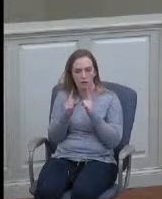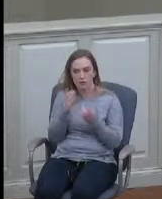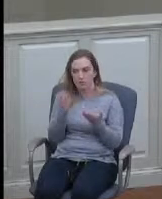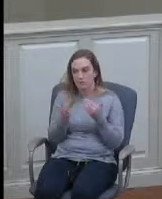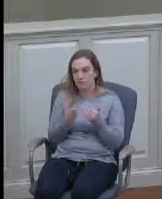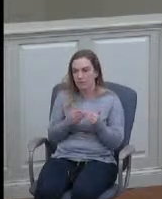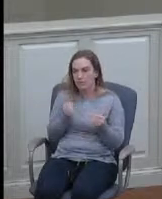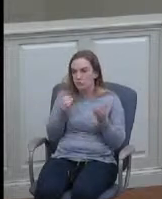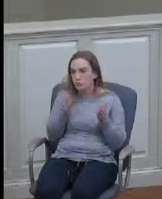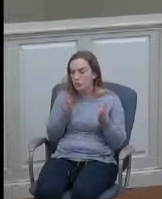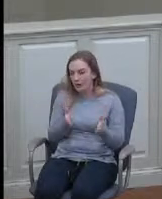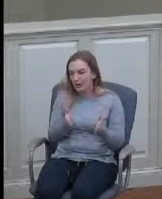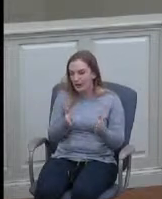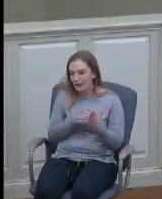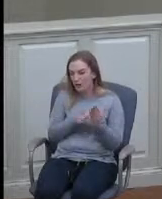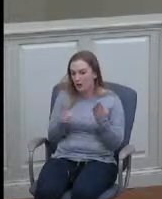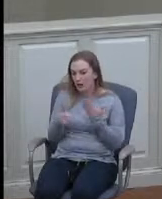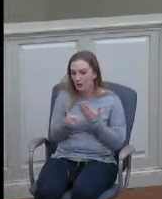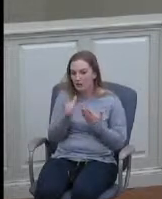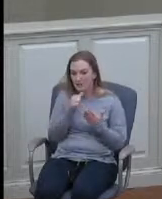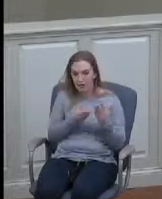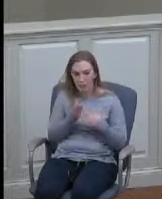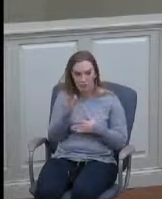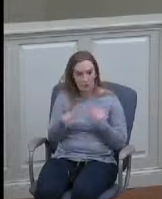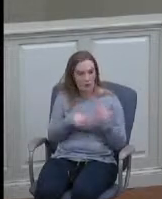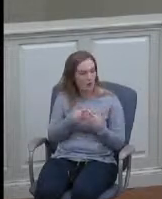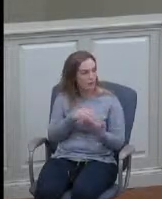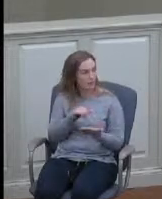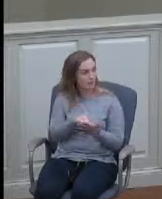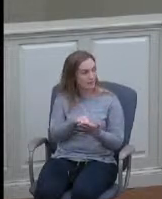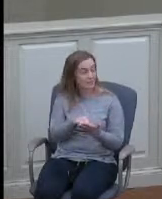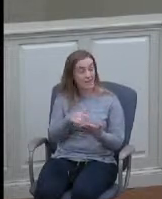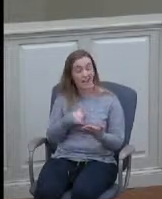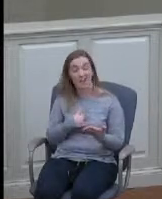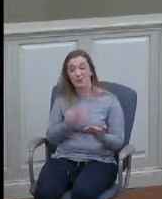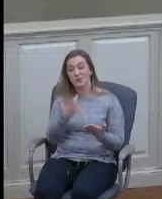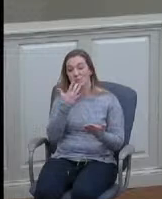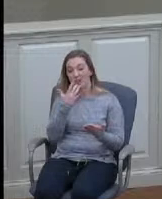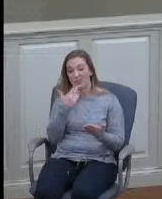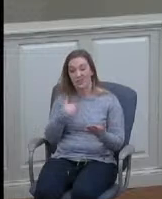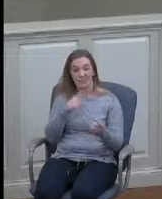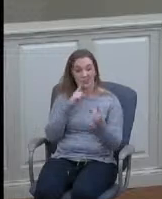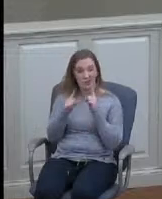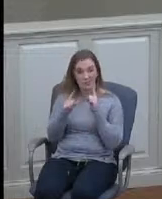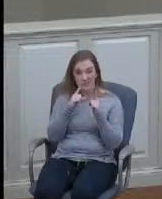way around this than going through all that. I'd rather have a conversation